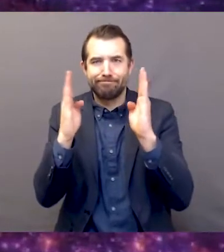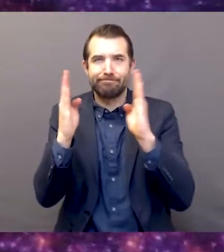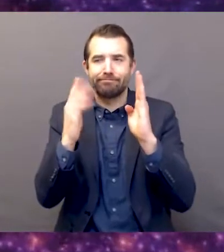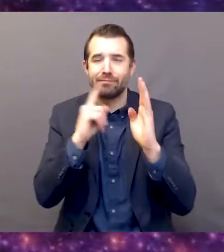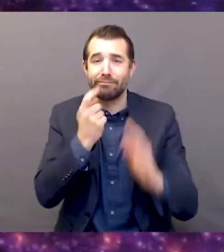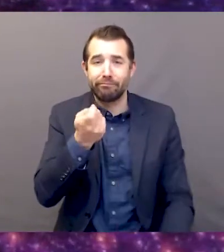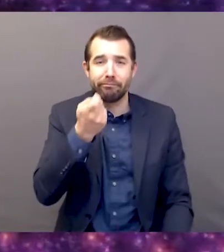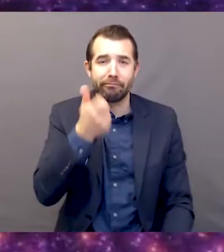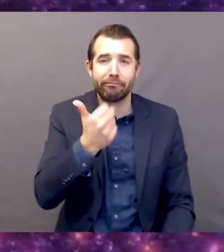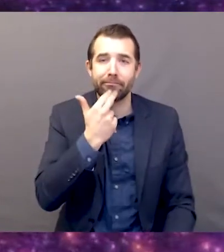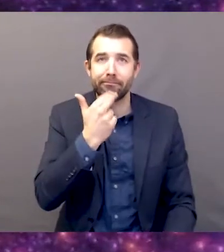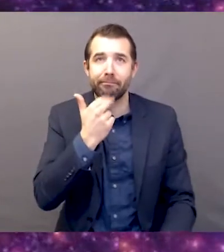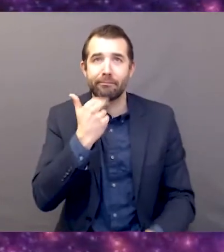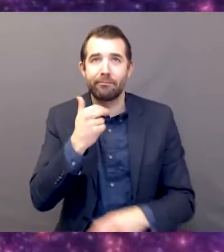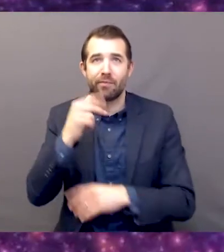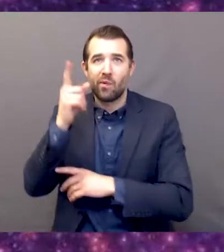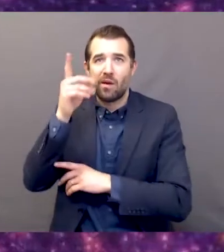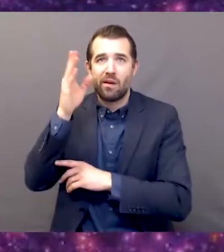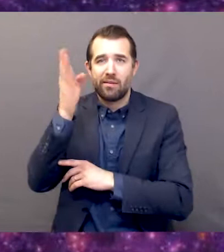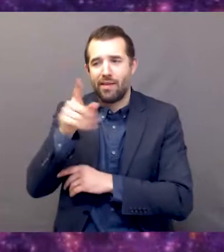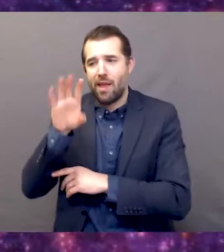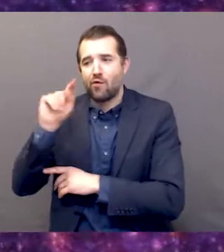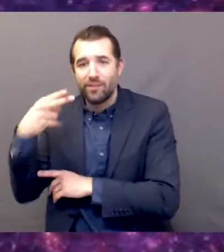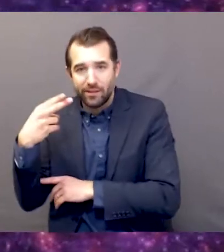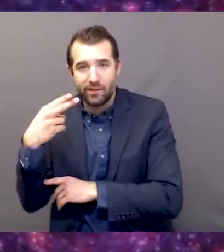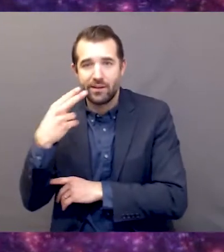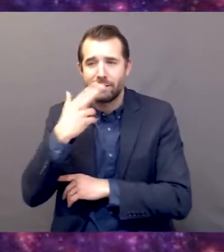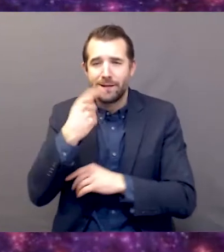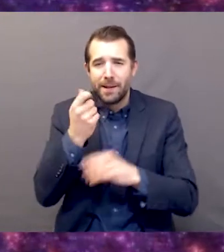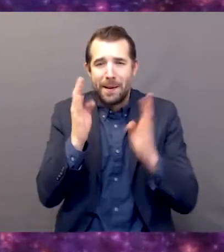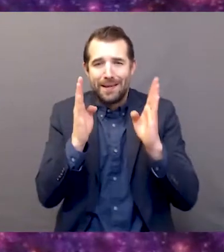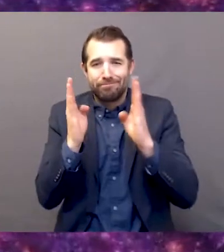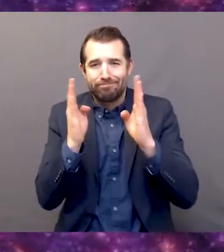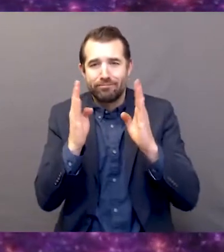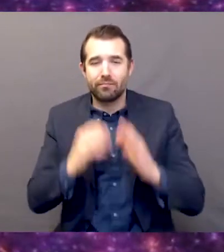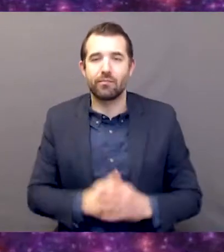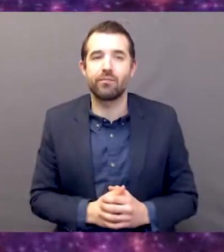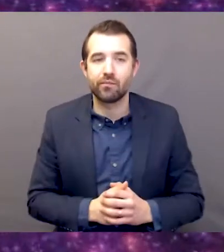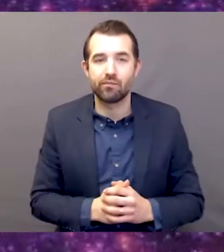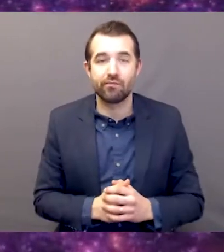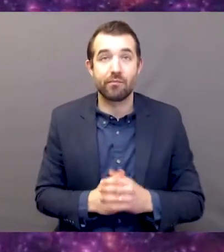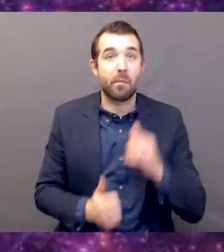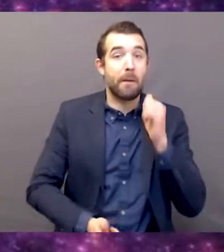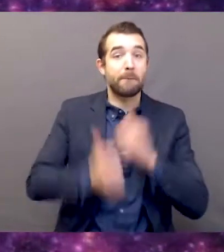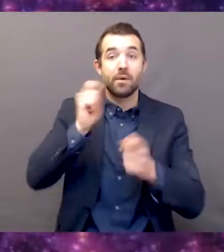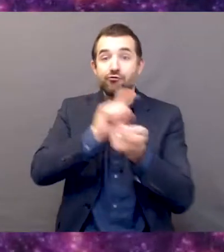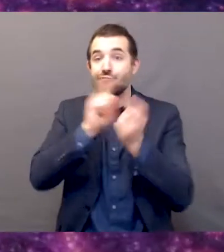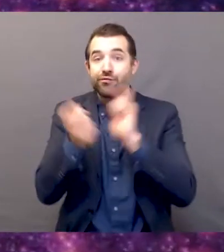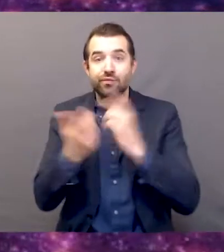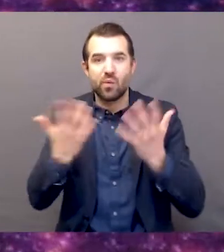than 1/100th of a percent. We see hotter and cooler regions that reflect the underlying distribution of matter, mostly the dark